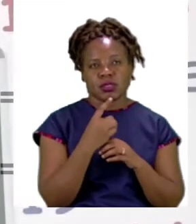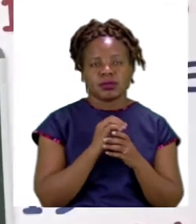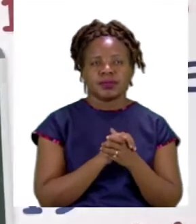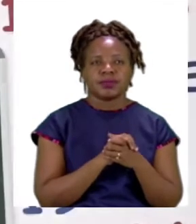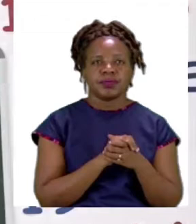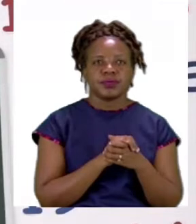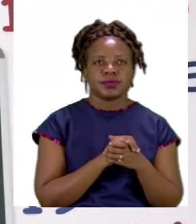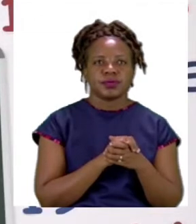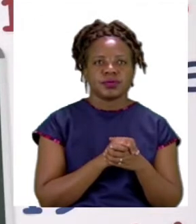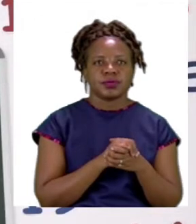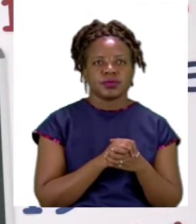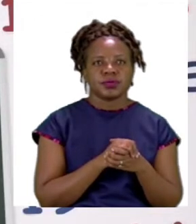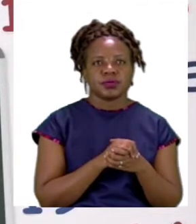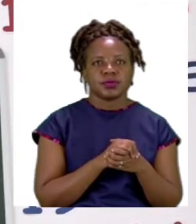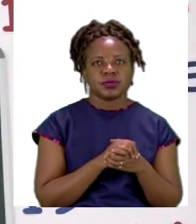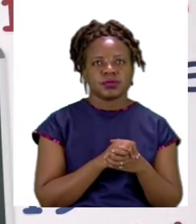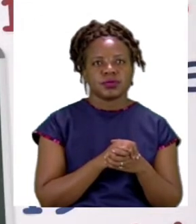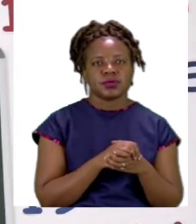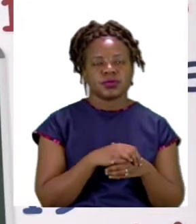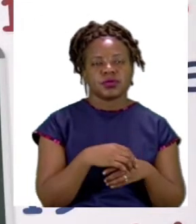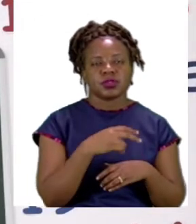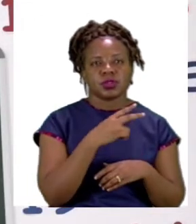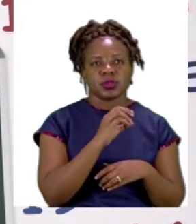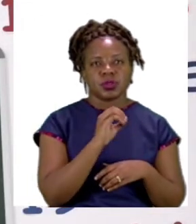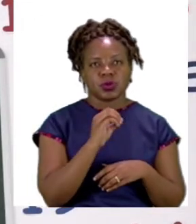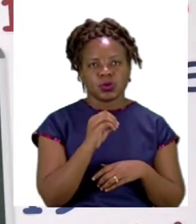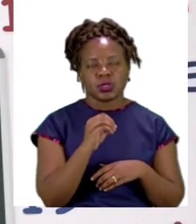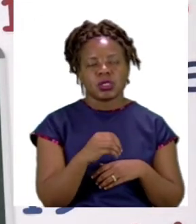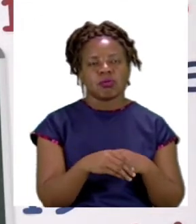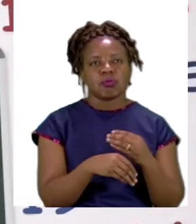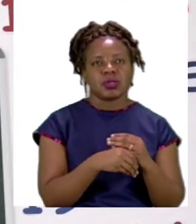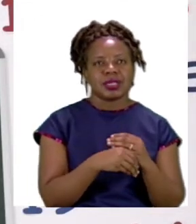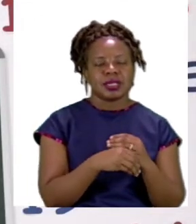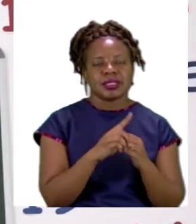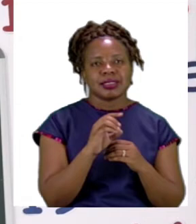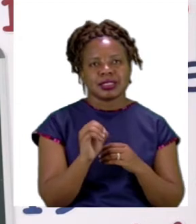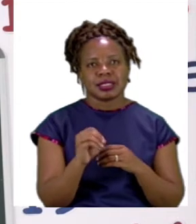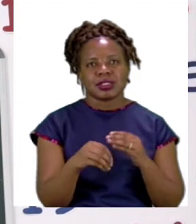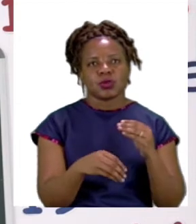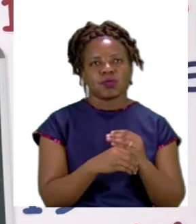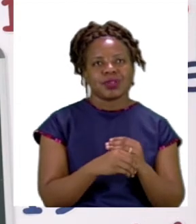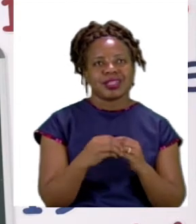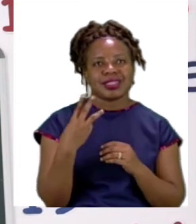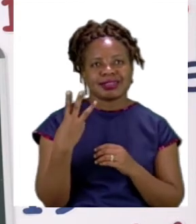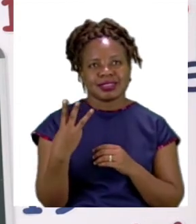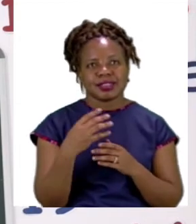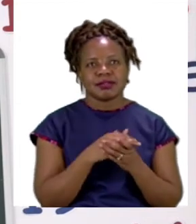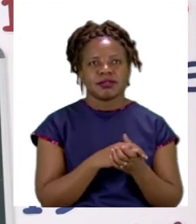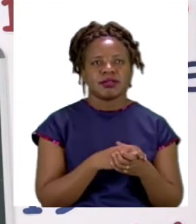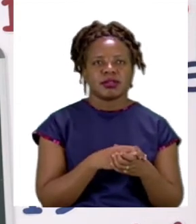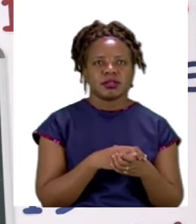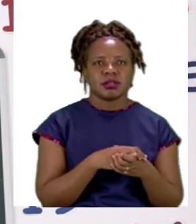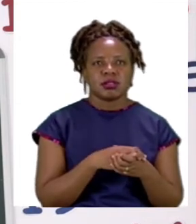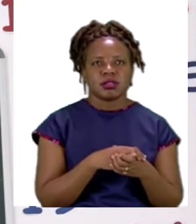well. And it also says 200 plus 10 plus 3. And I can tell you, boys and